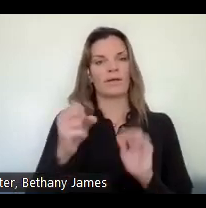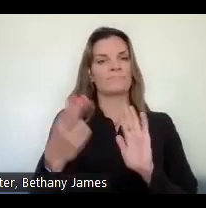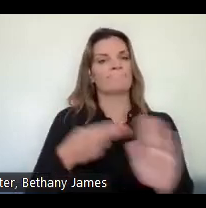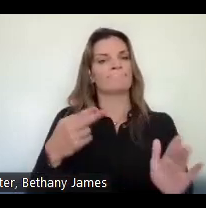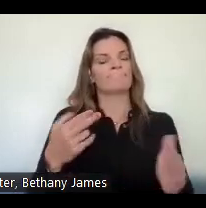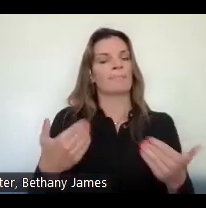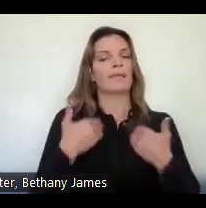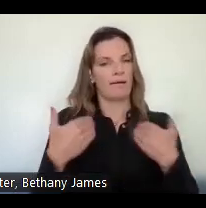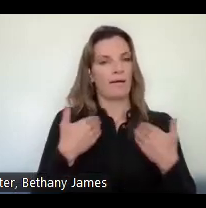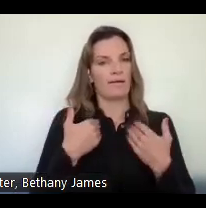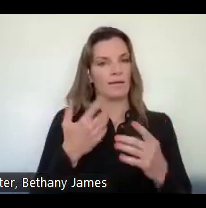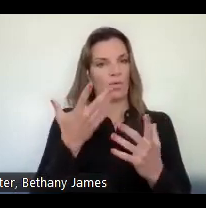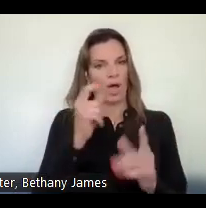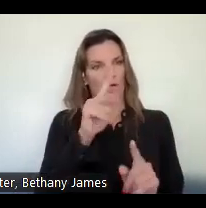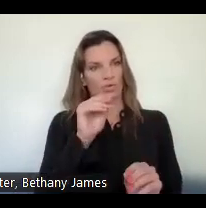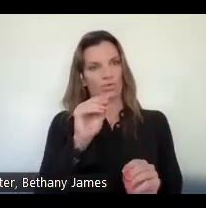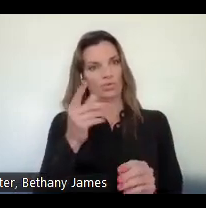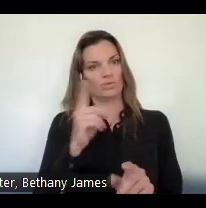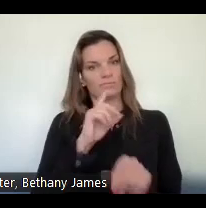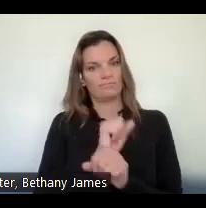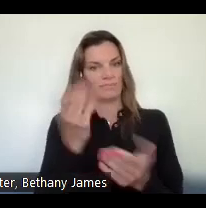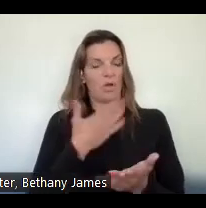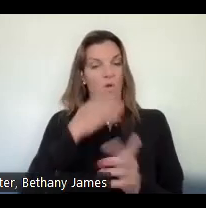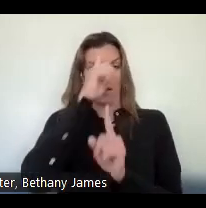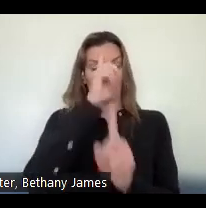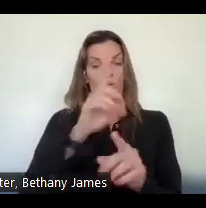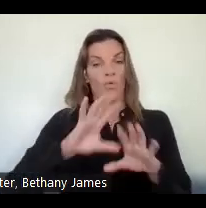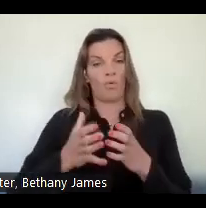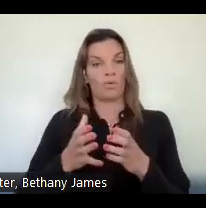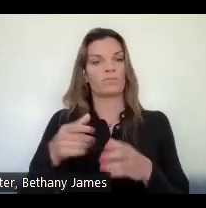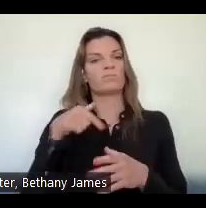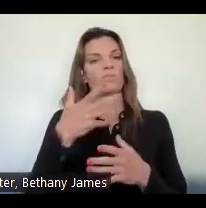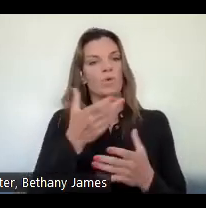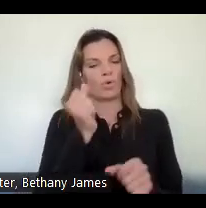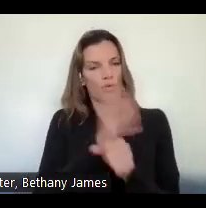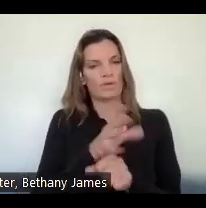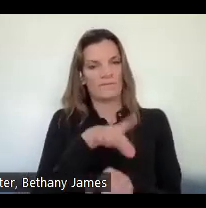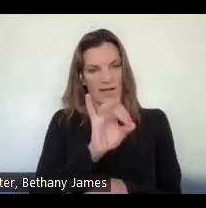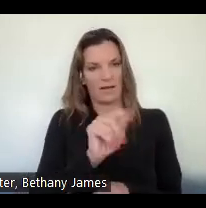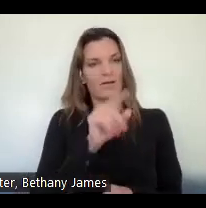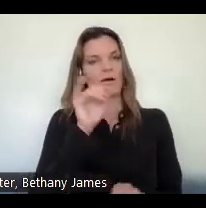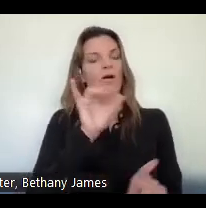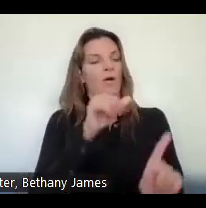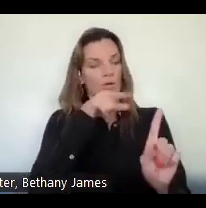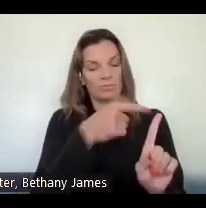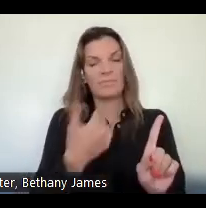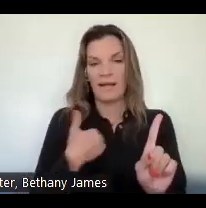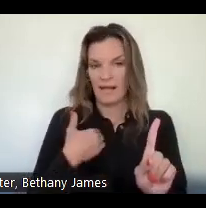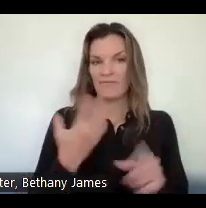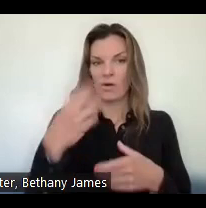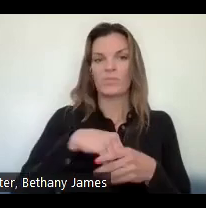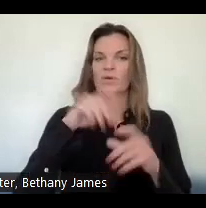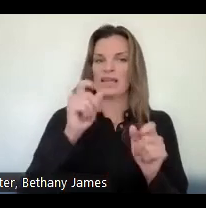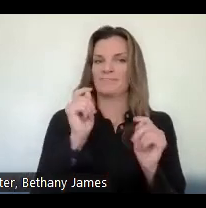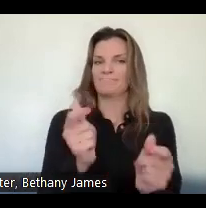is the goal of Autism Alliance, is getting their early diagnosis so they will be able to get into therapy